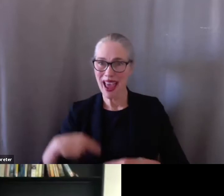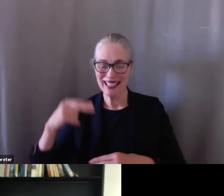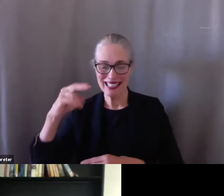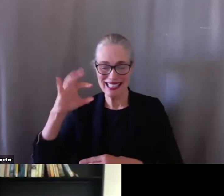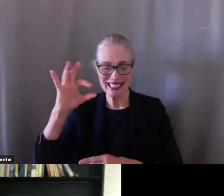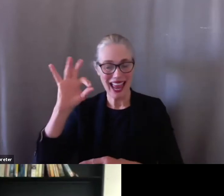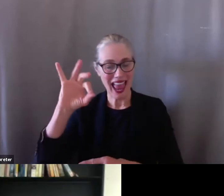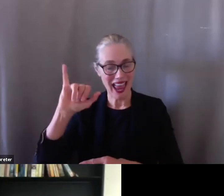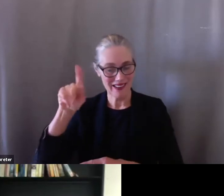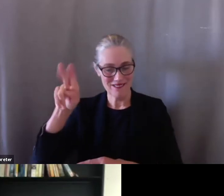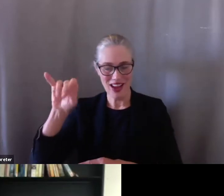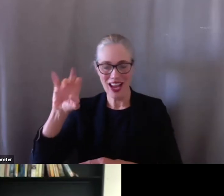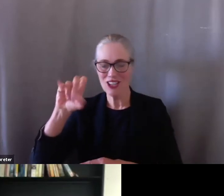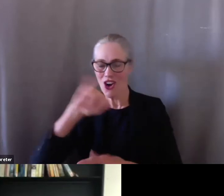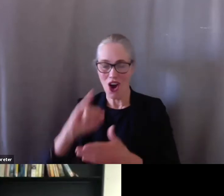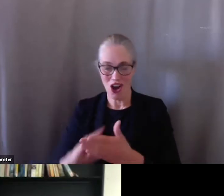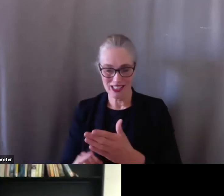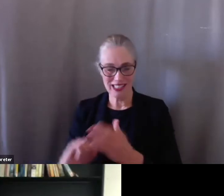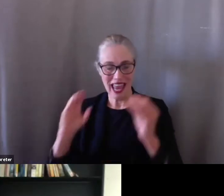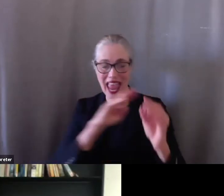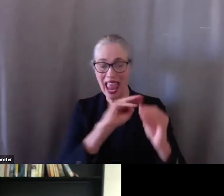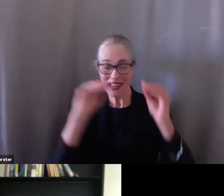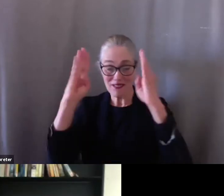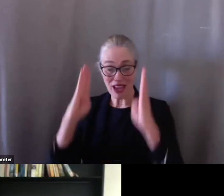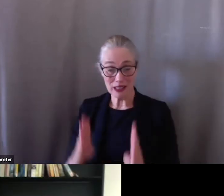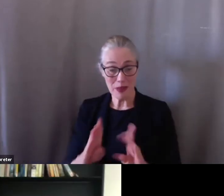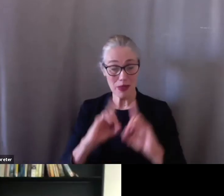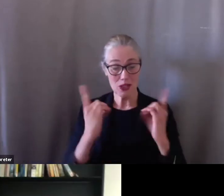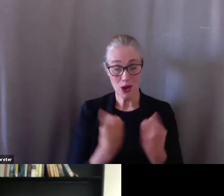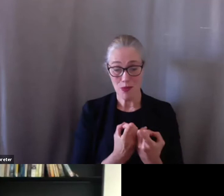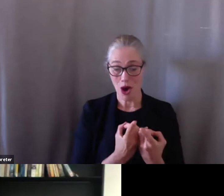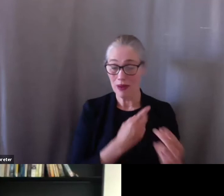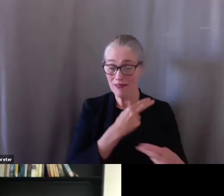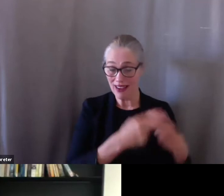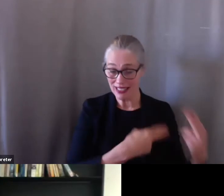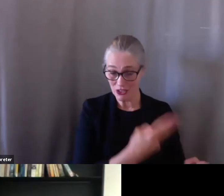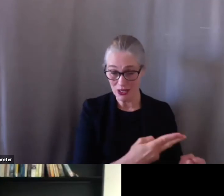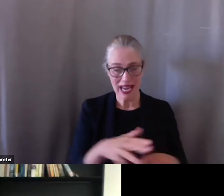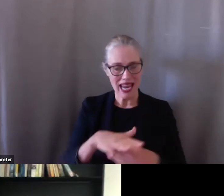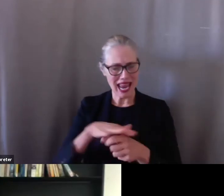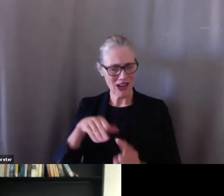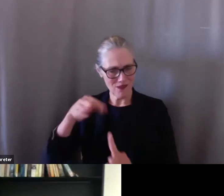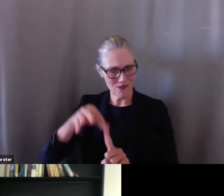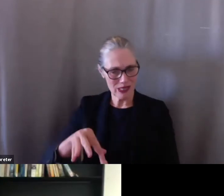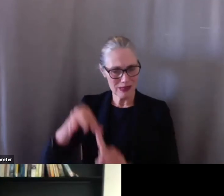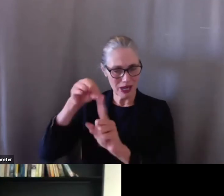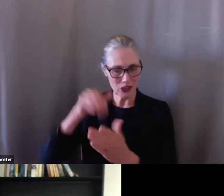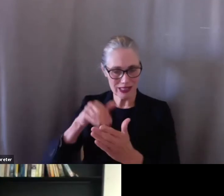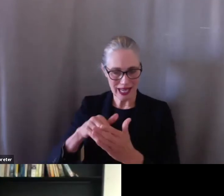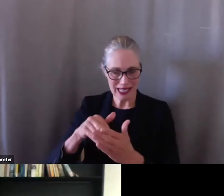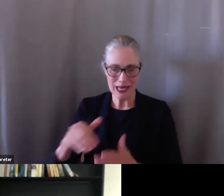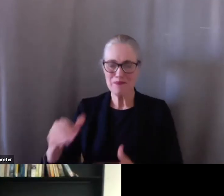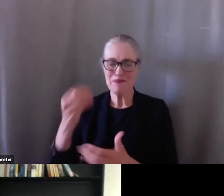in Pennsylvania and Virginia Before the Civil War, and Modernizing a Slave Economy, the Economic Vision of